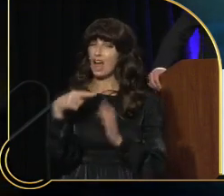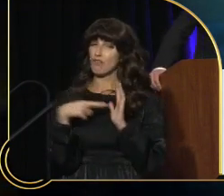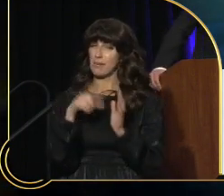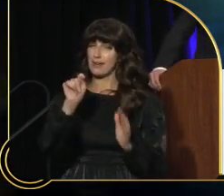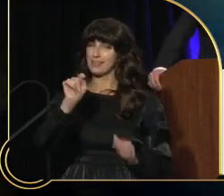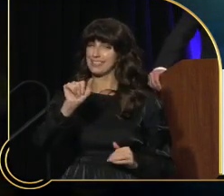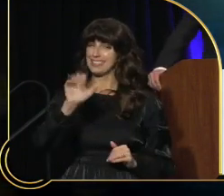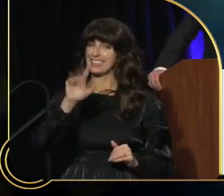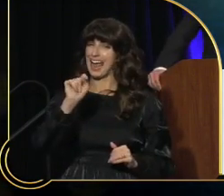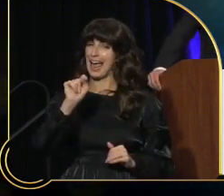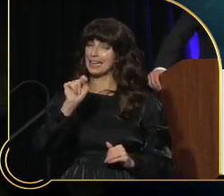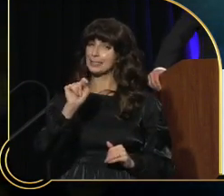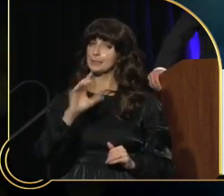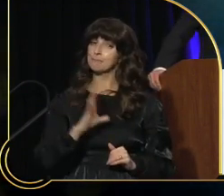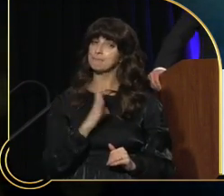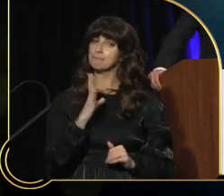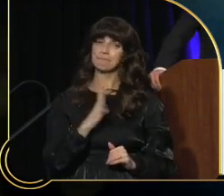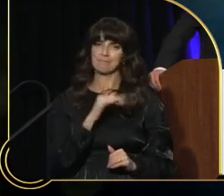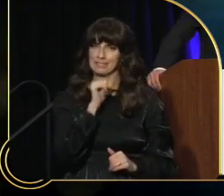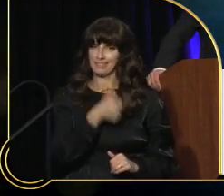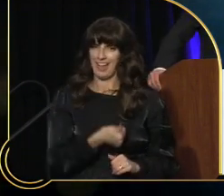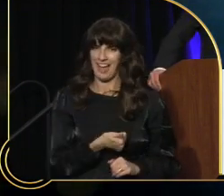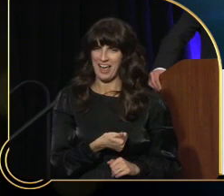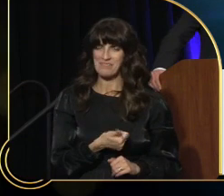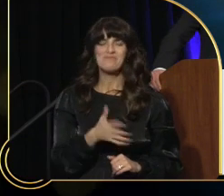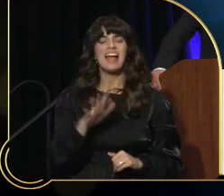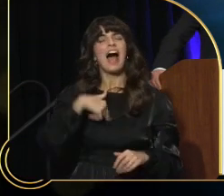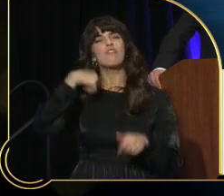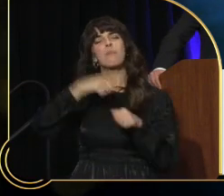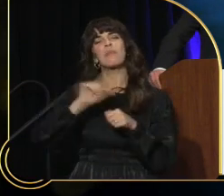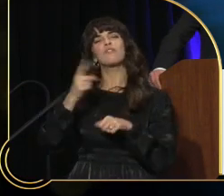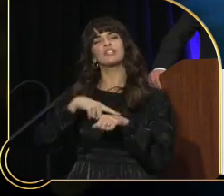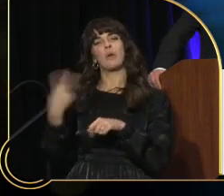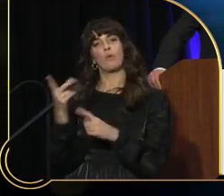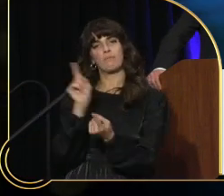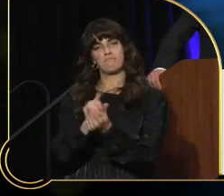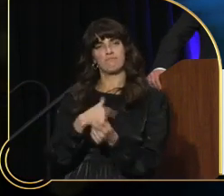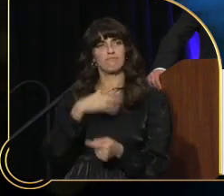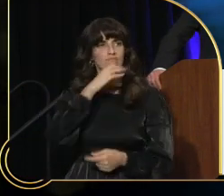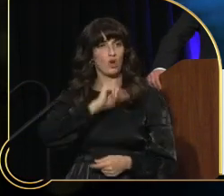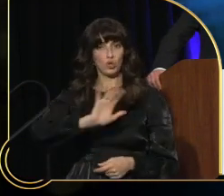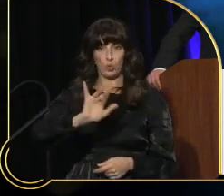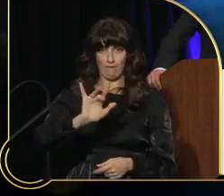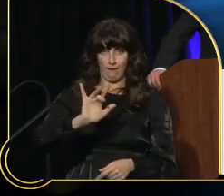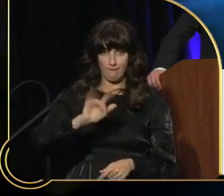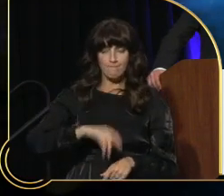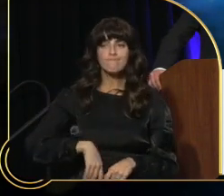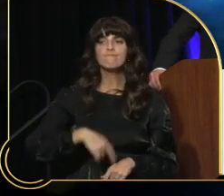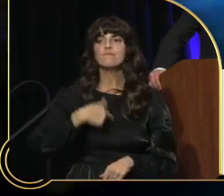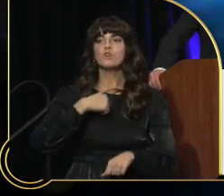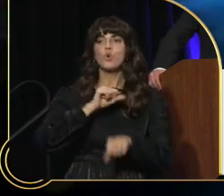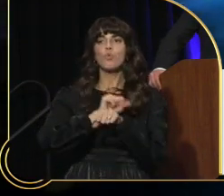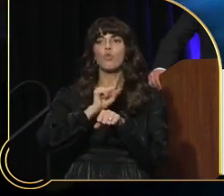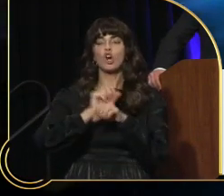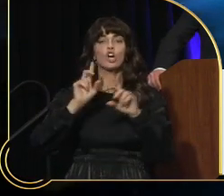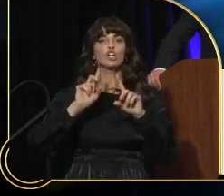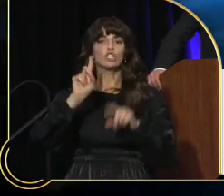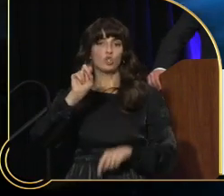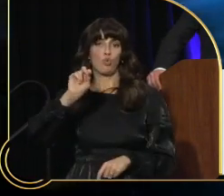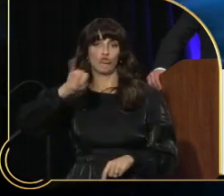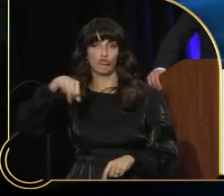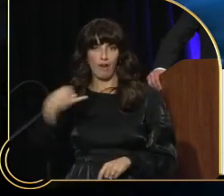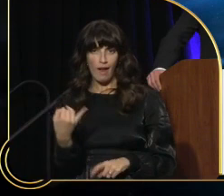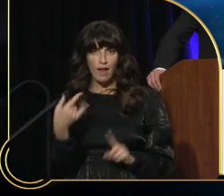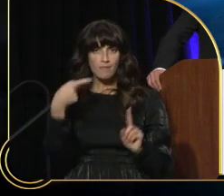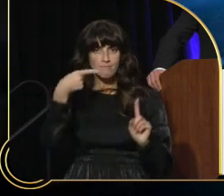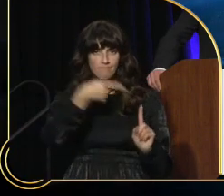In fact, I recall the first time that I met Ira, I was 25 years old. I was working at the Department of Justice